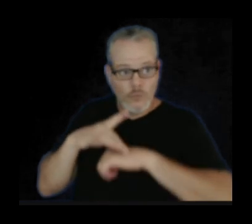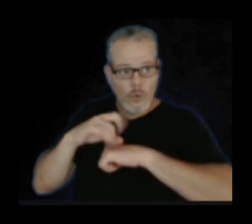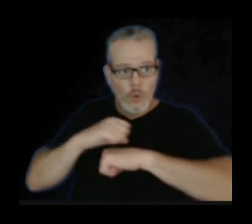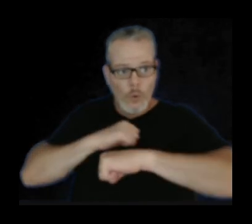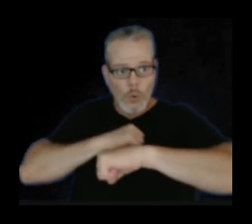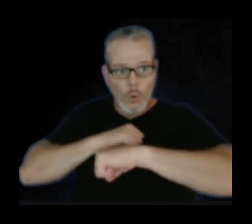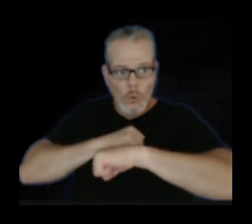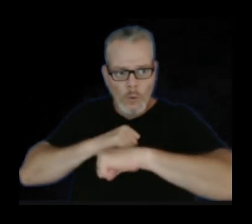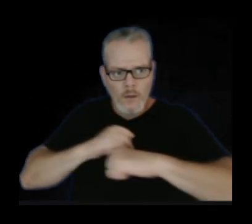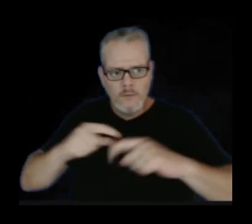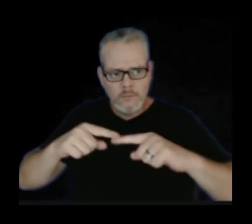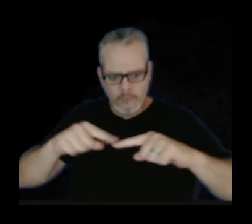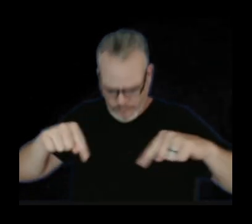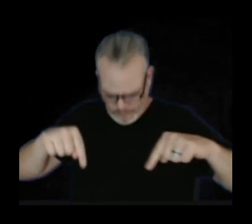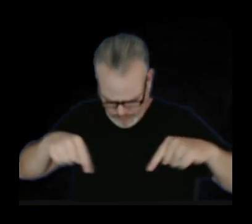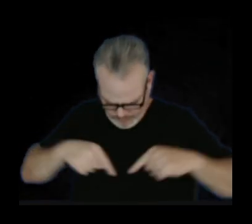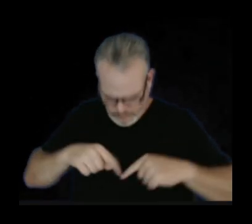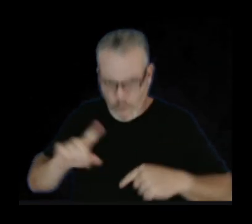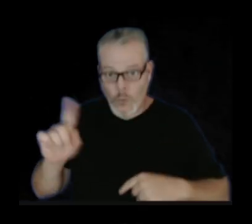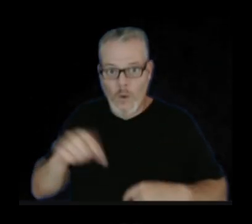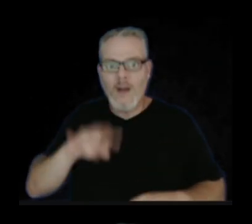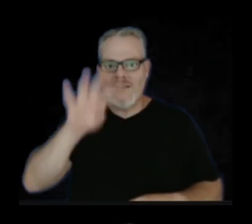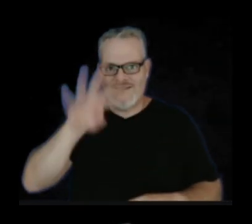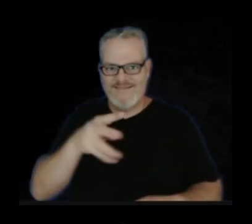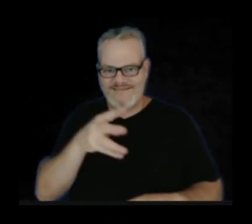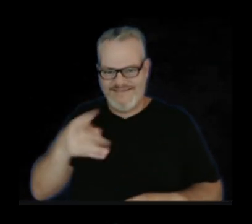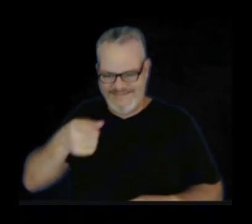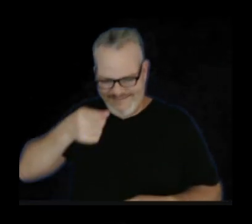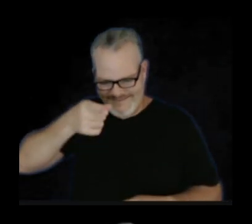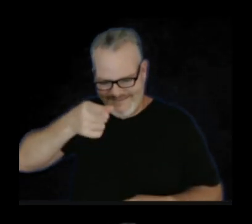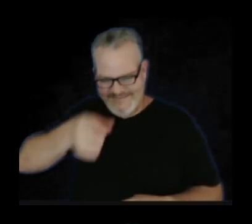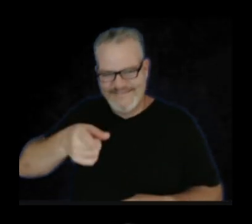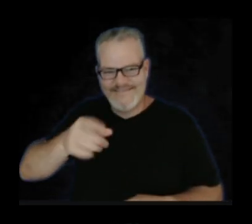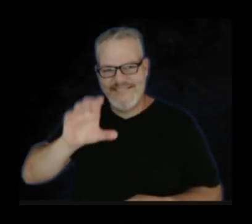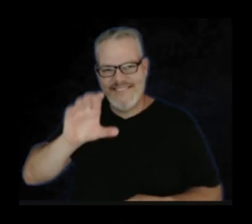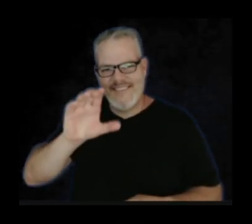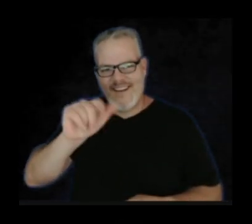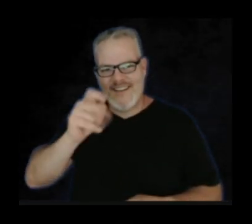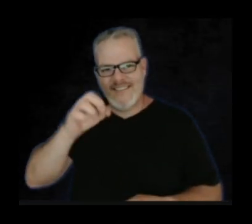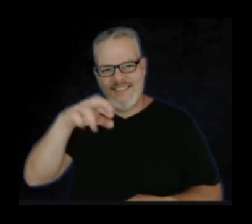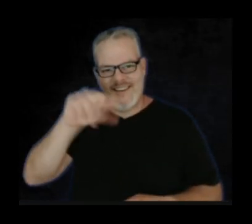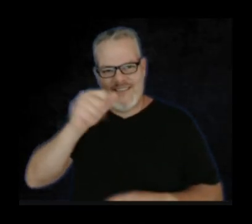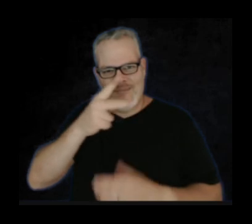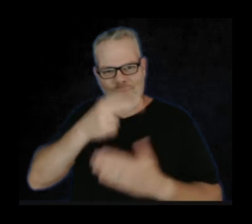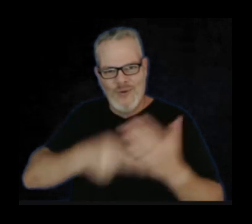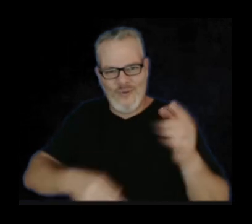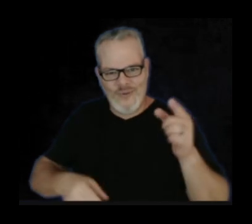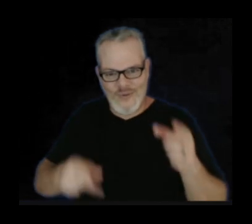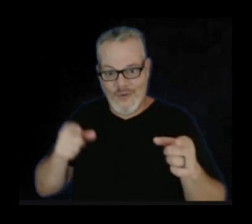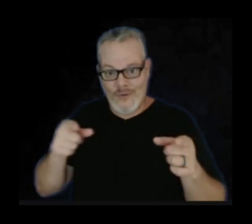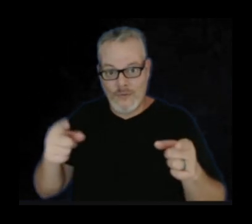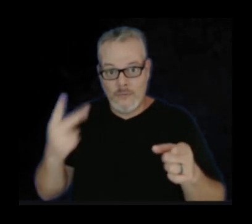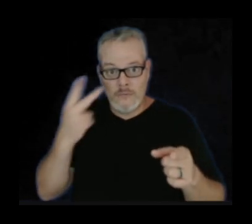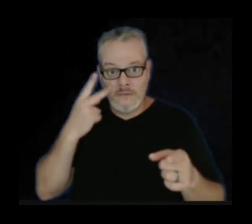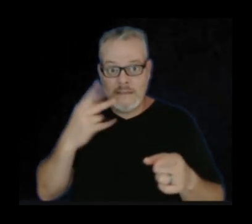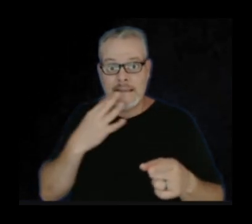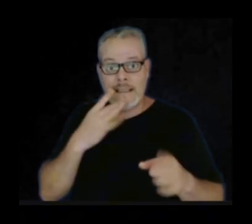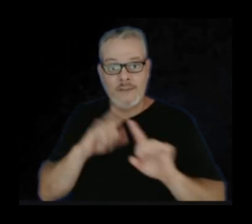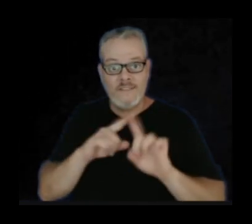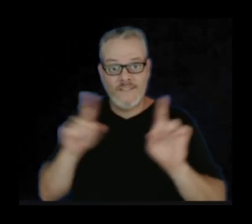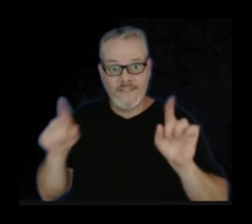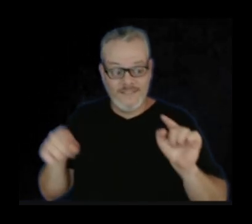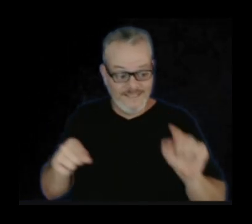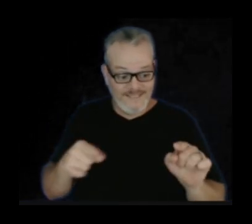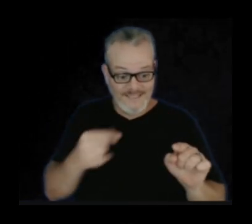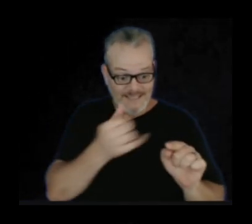caldera and the main caldera itself. These earthquakes are colored by depth. So these yellow and orange ones